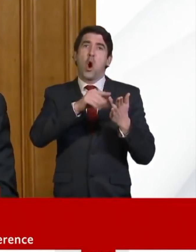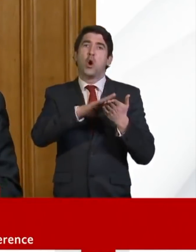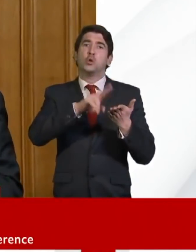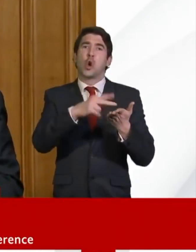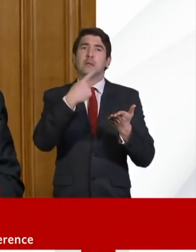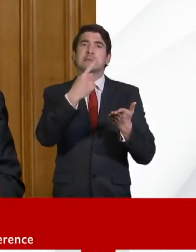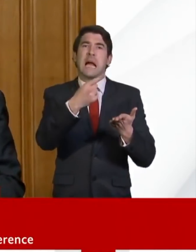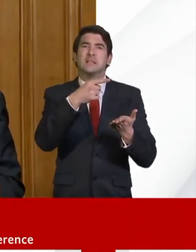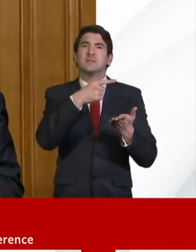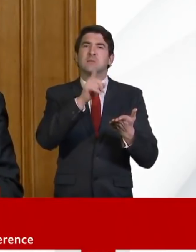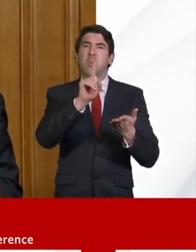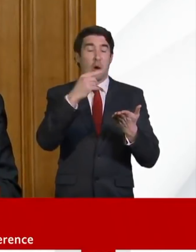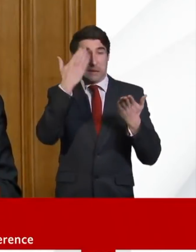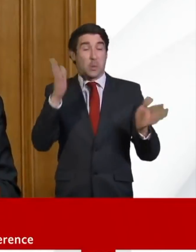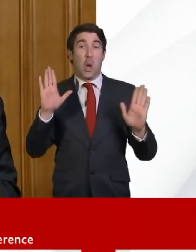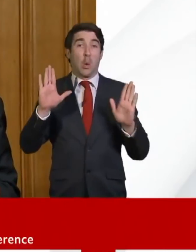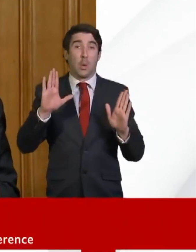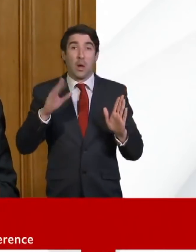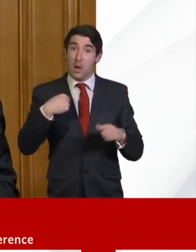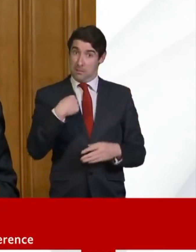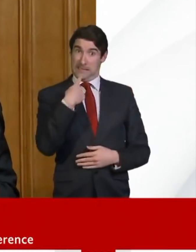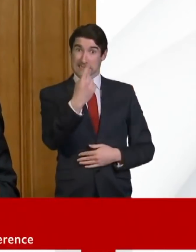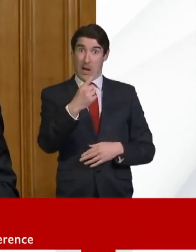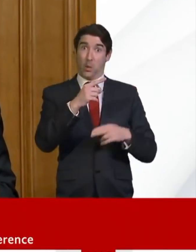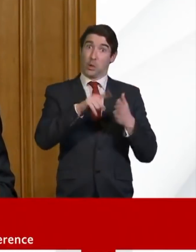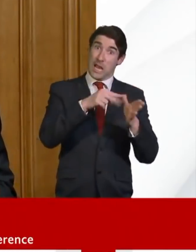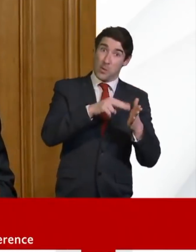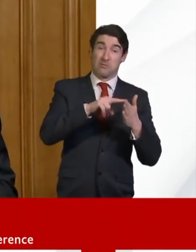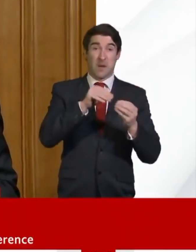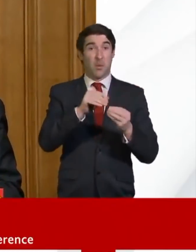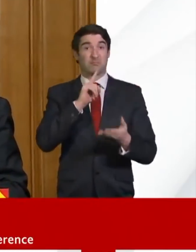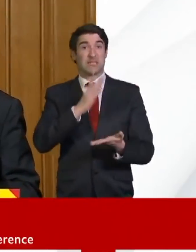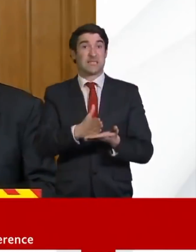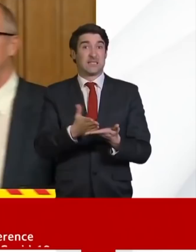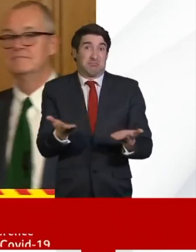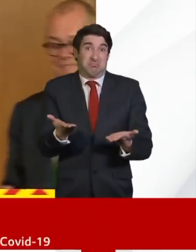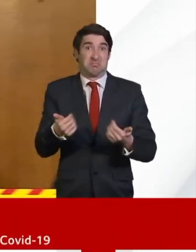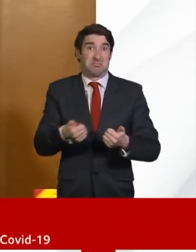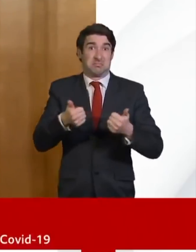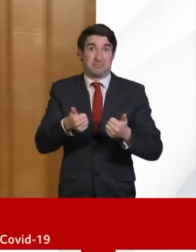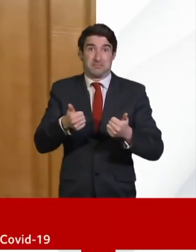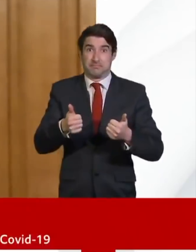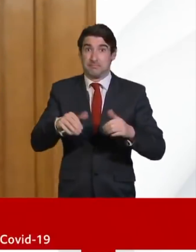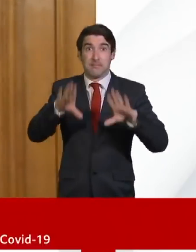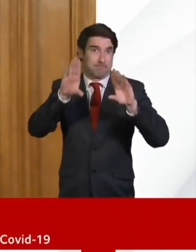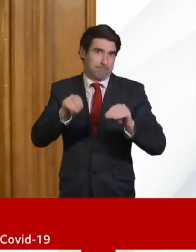you what happened, and the modelling came in from a variety of sources. Thanks, Andrew. Thank you all very much.